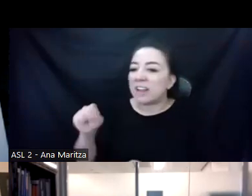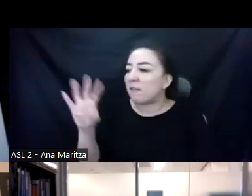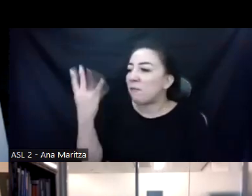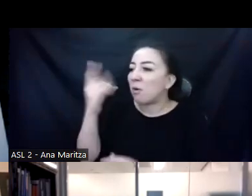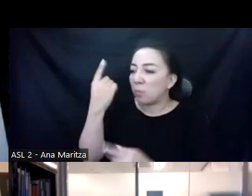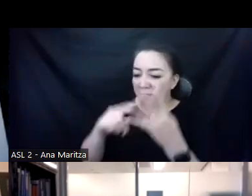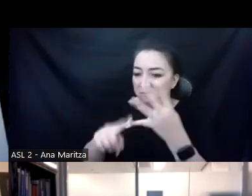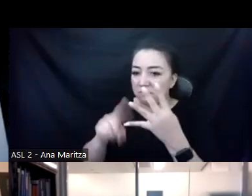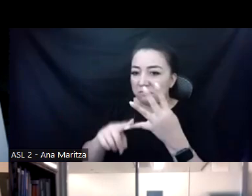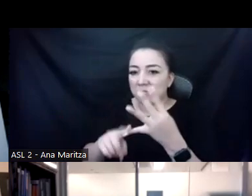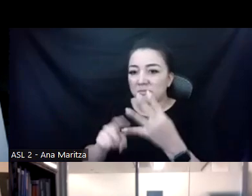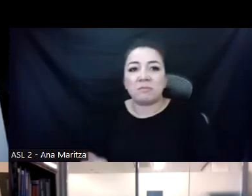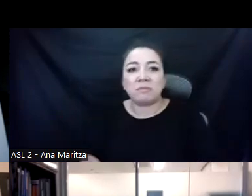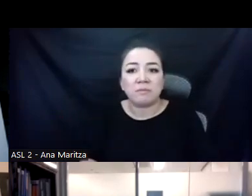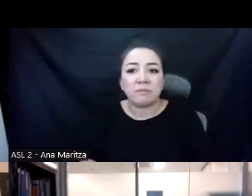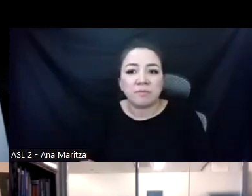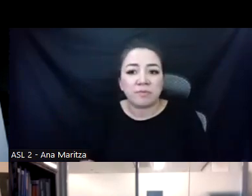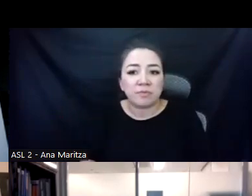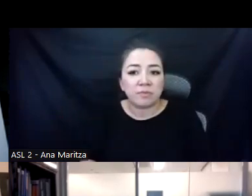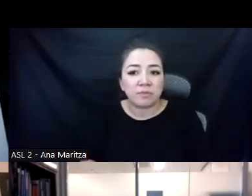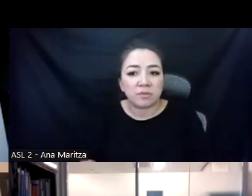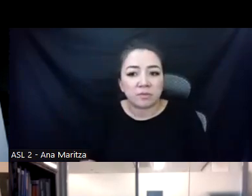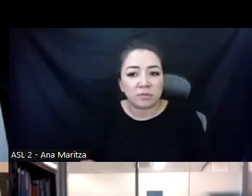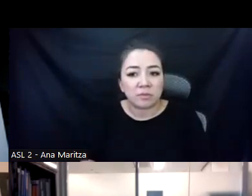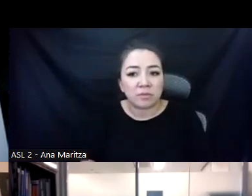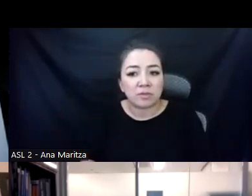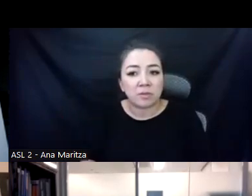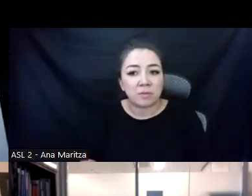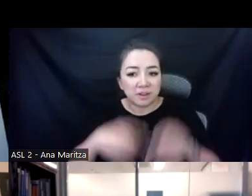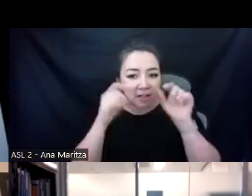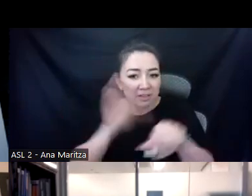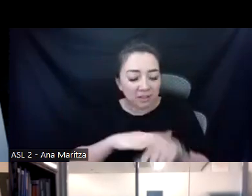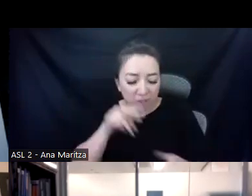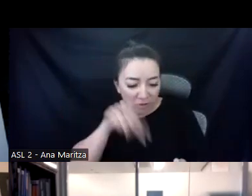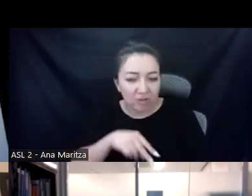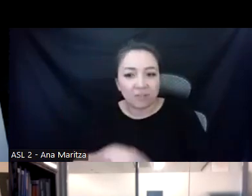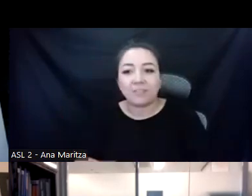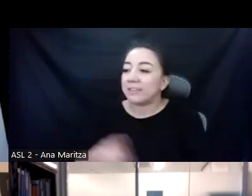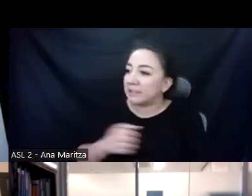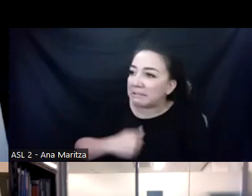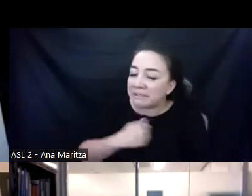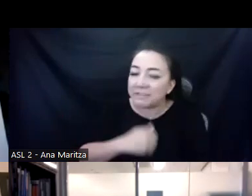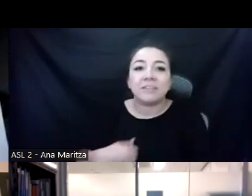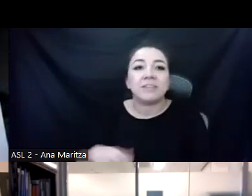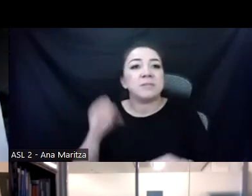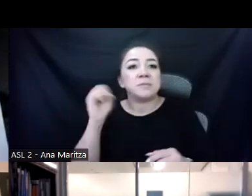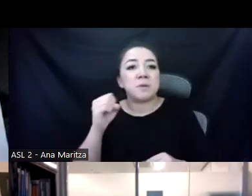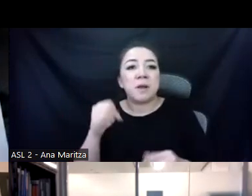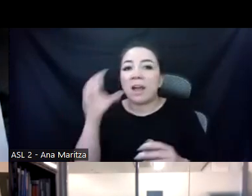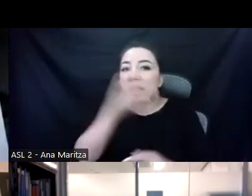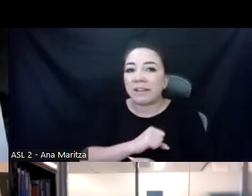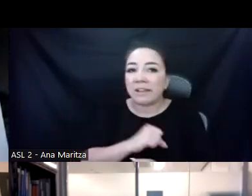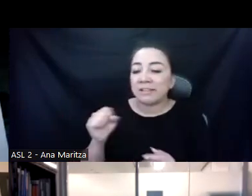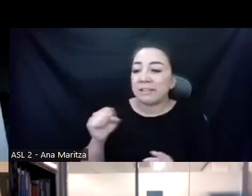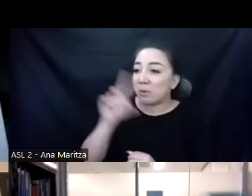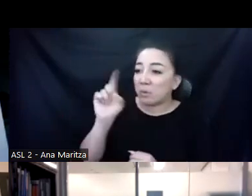I can't, I think Put your glasses on there. Sorry. So I guess the